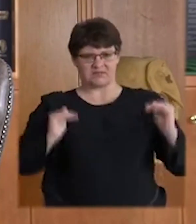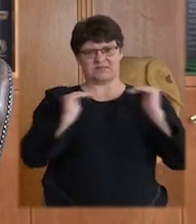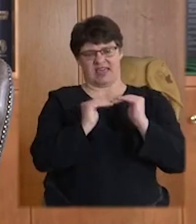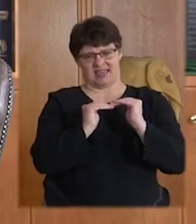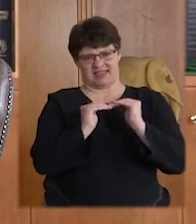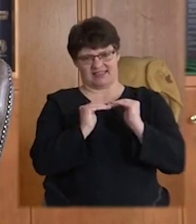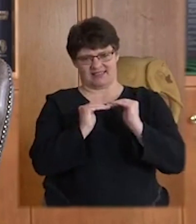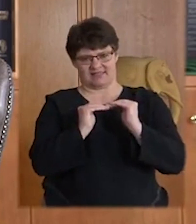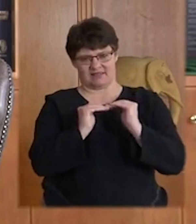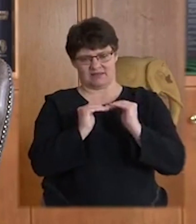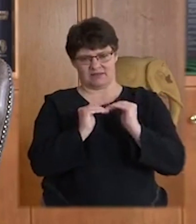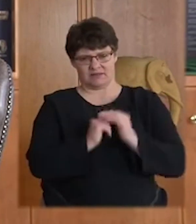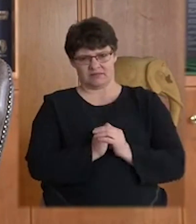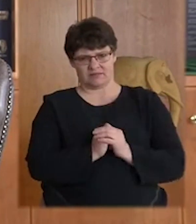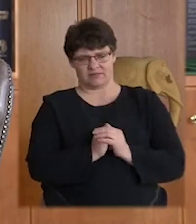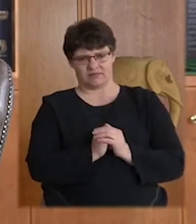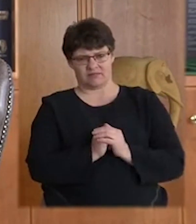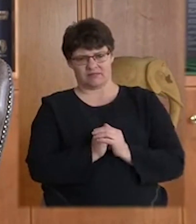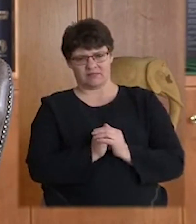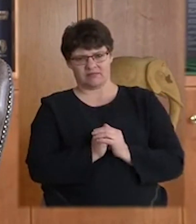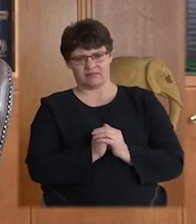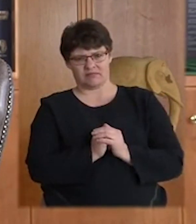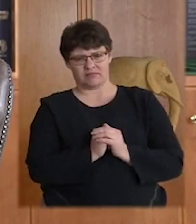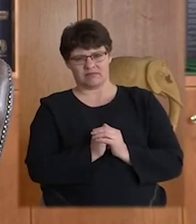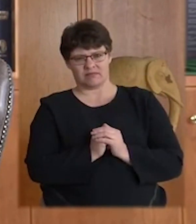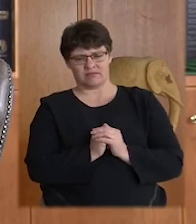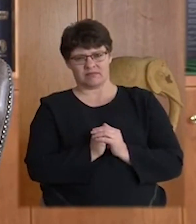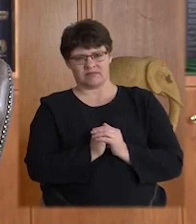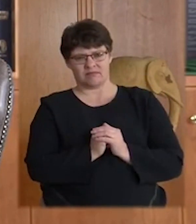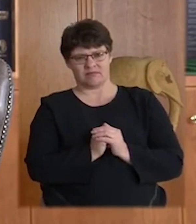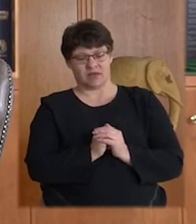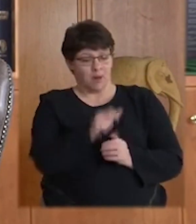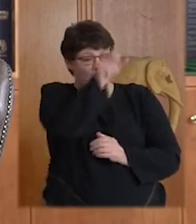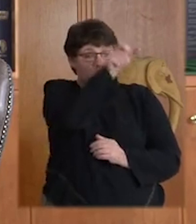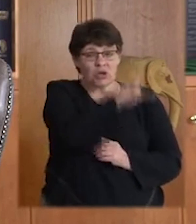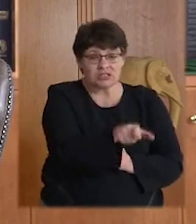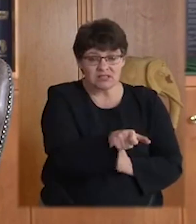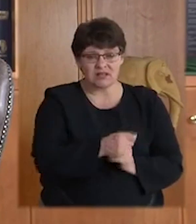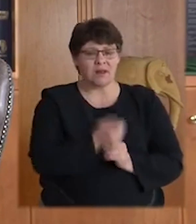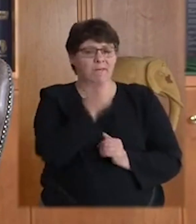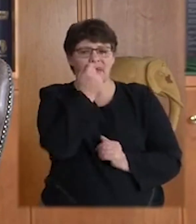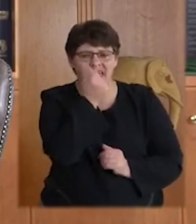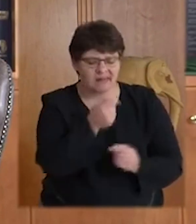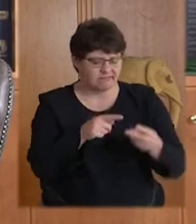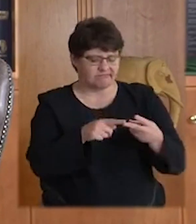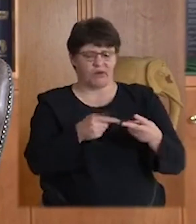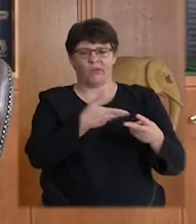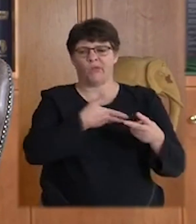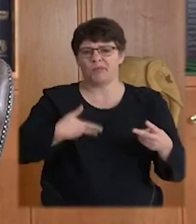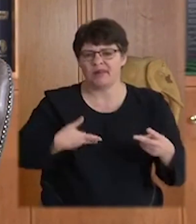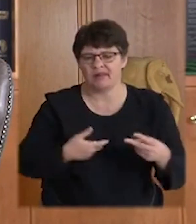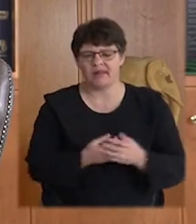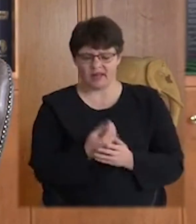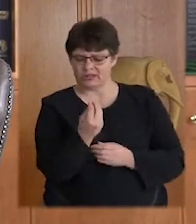In the South Africa that we all want, no man, no woman,